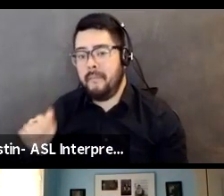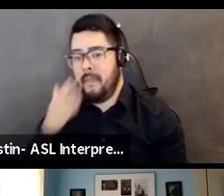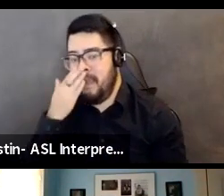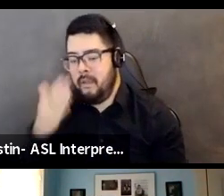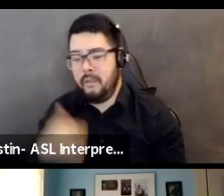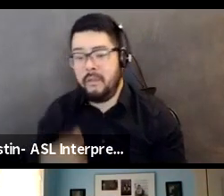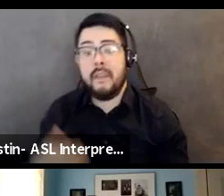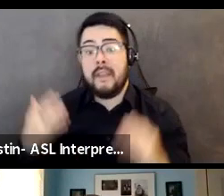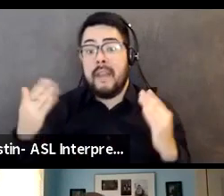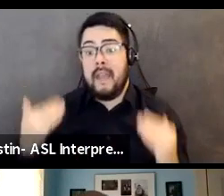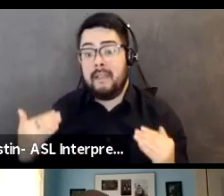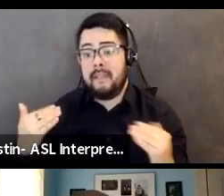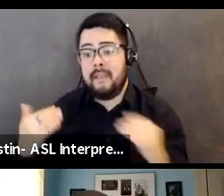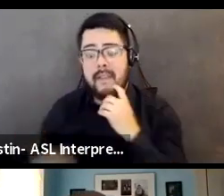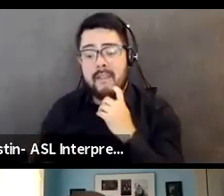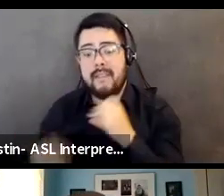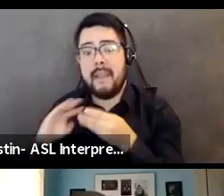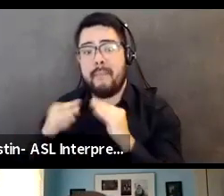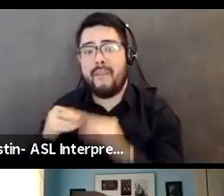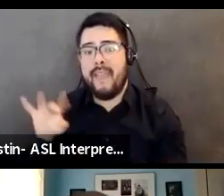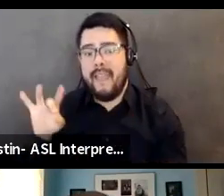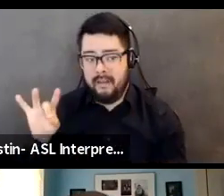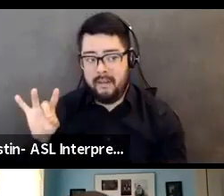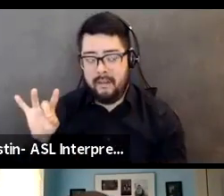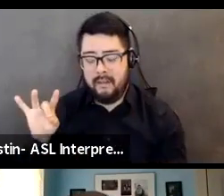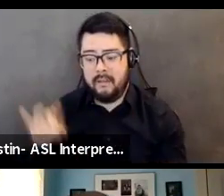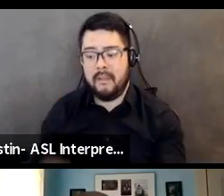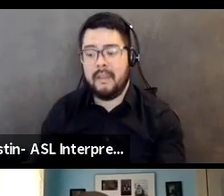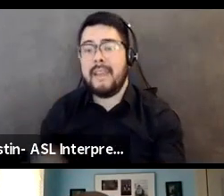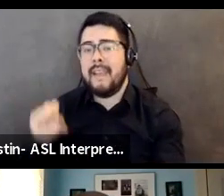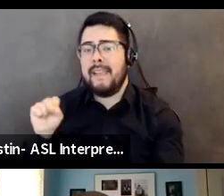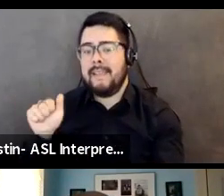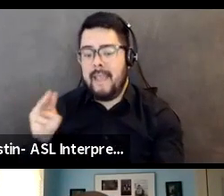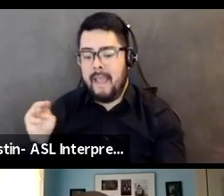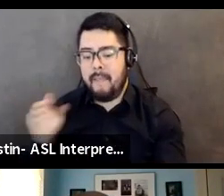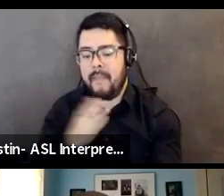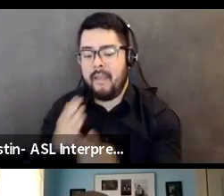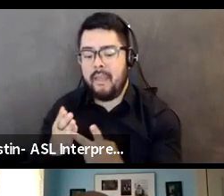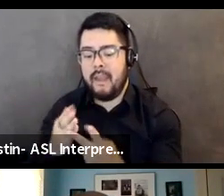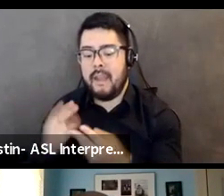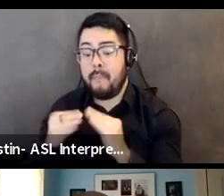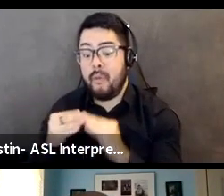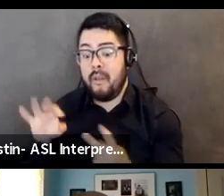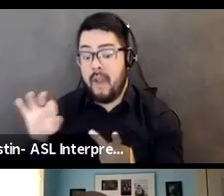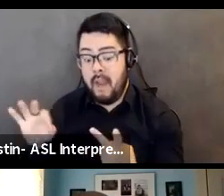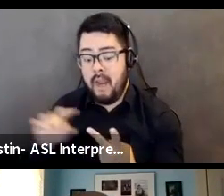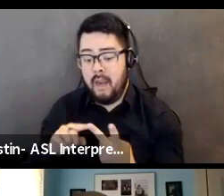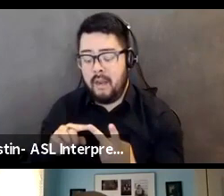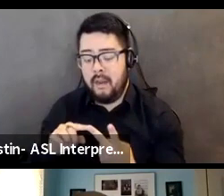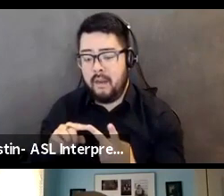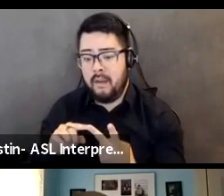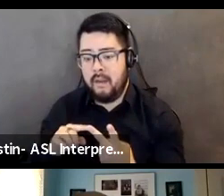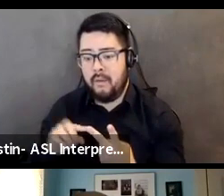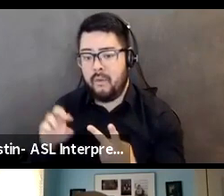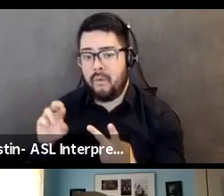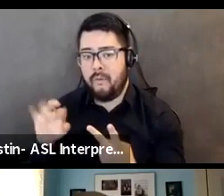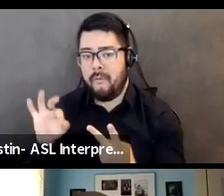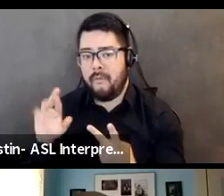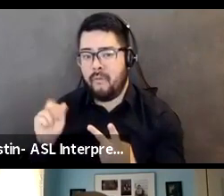speaker mr president is speaker number eight please sam fickelstein followed by speaker number nine grace